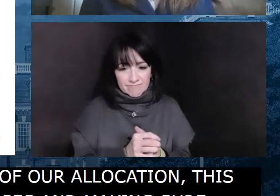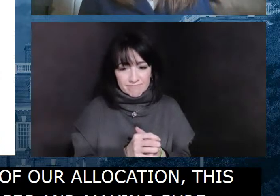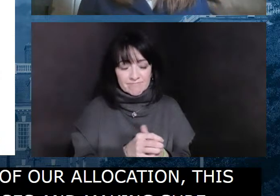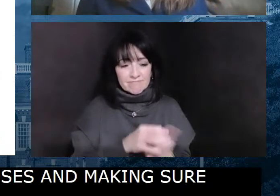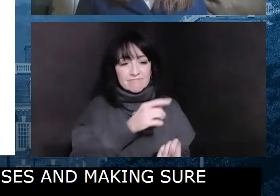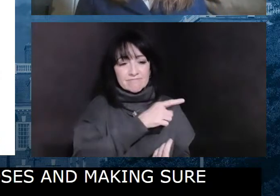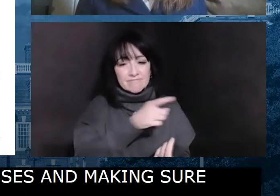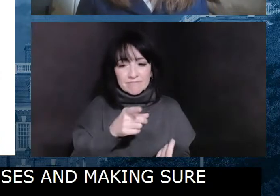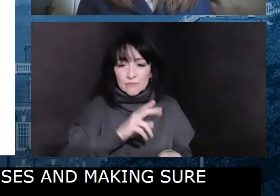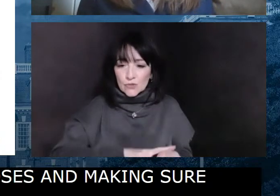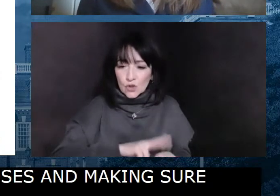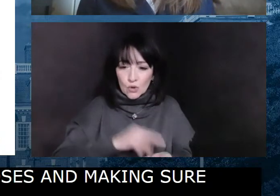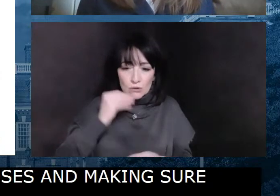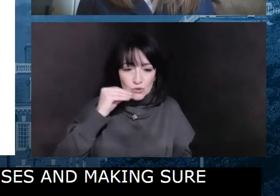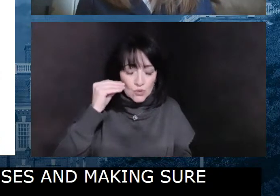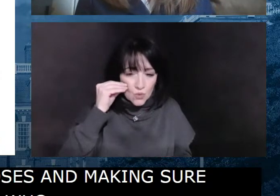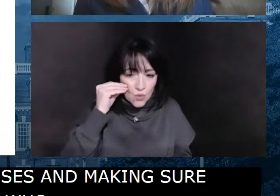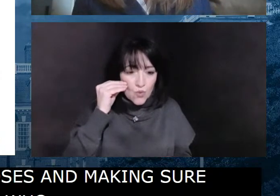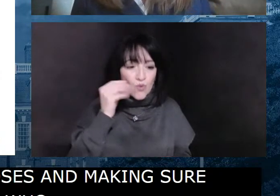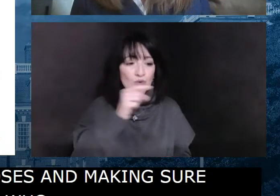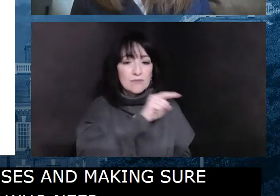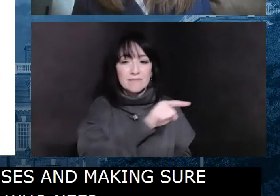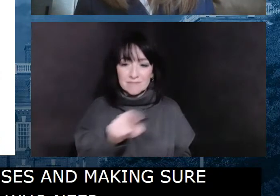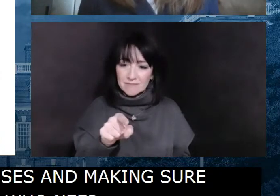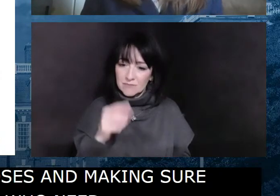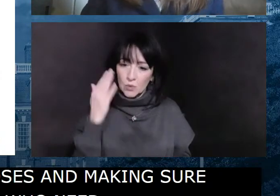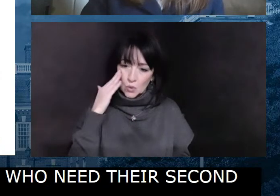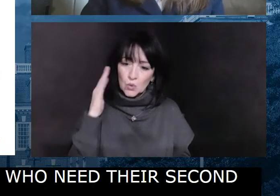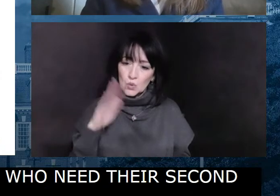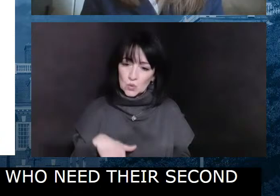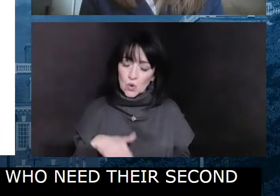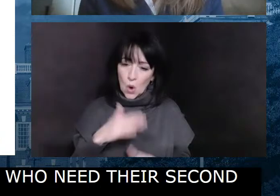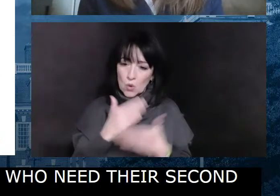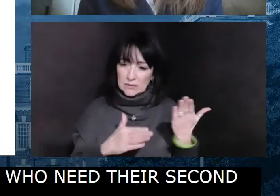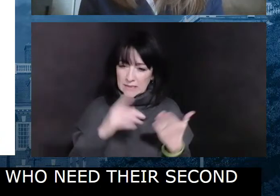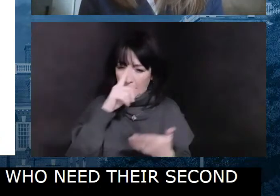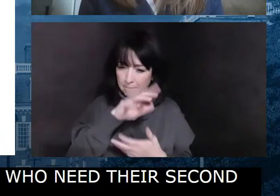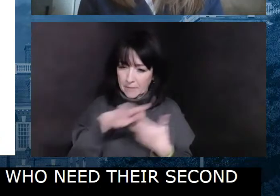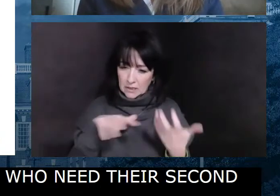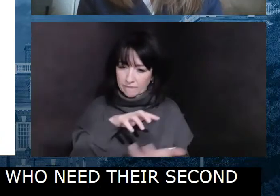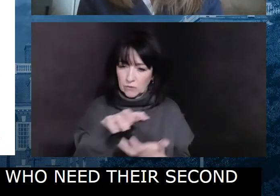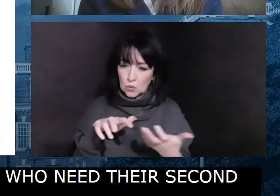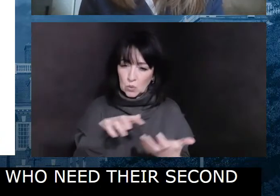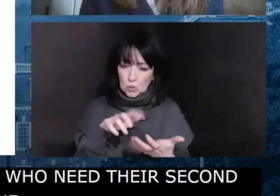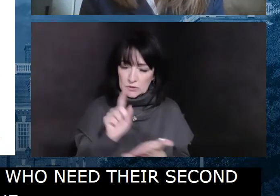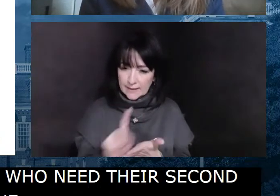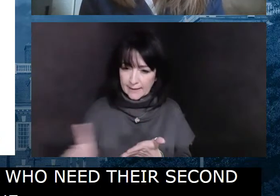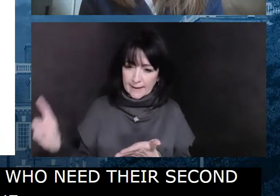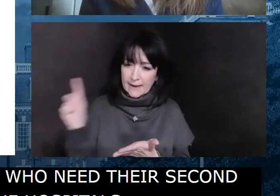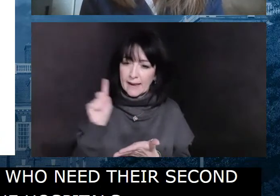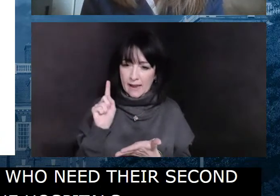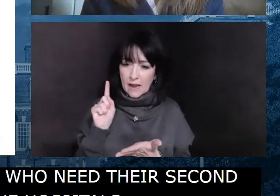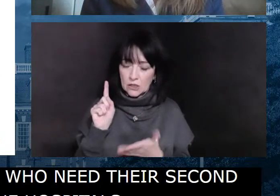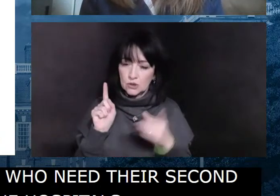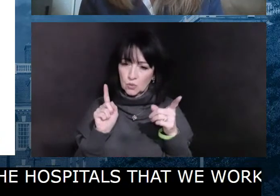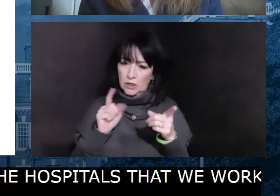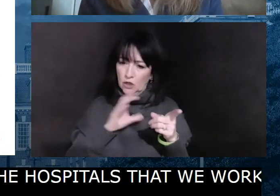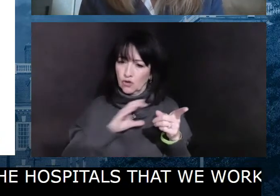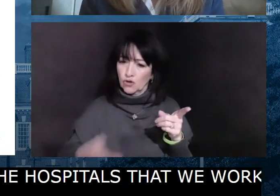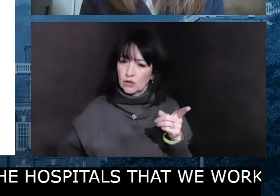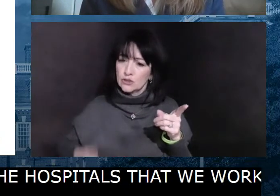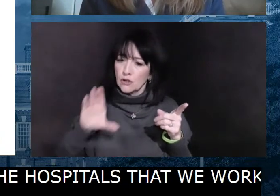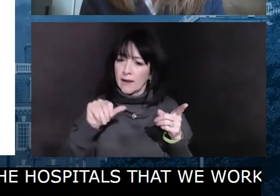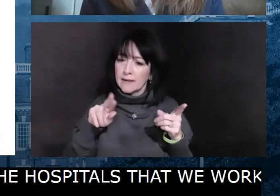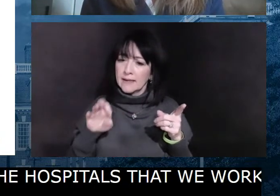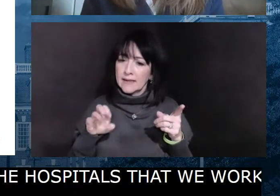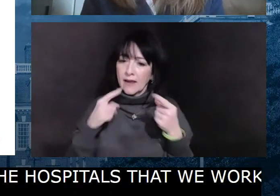we work with. We know that there might have been a little bit of confusion last week. Christiana Care had sent out a